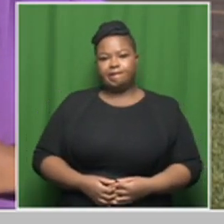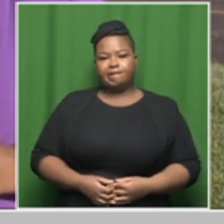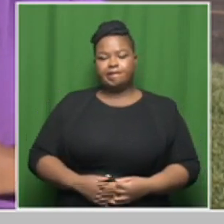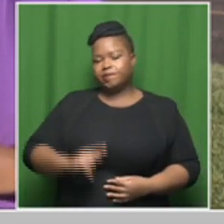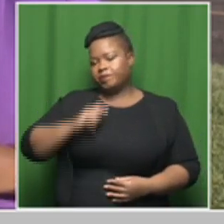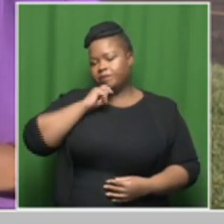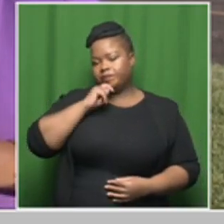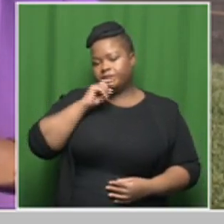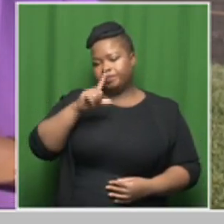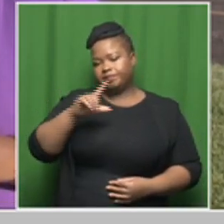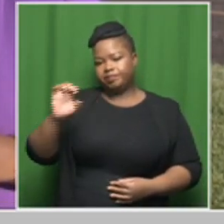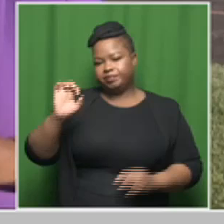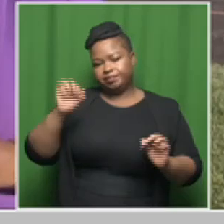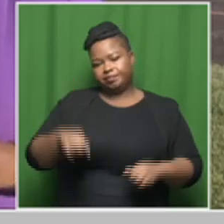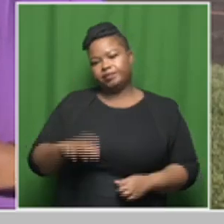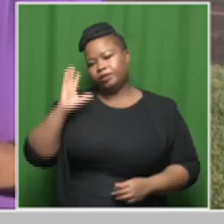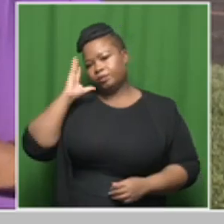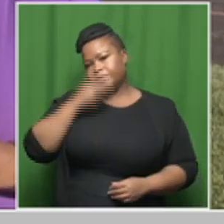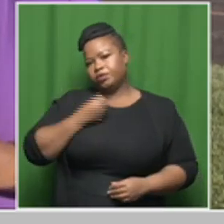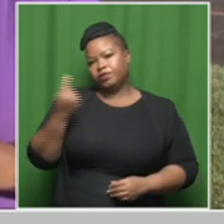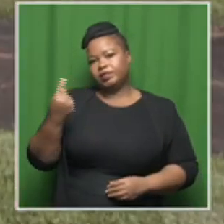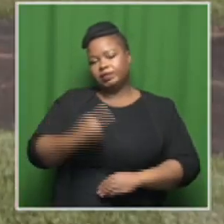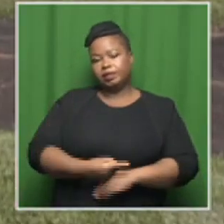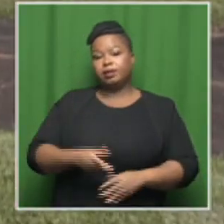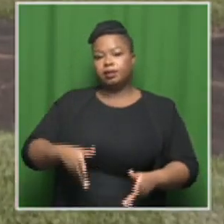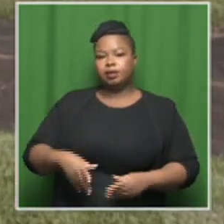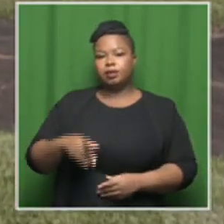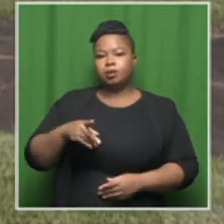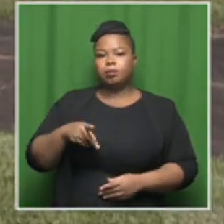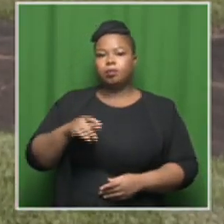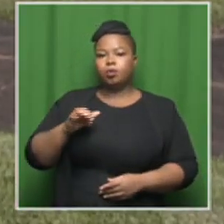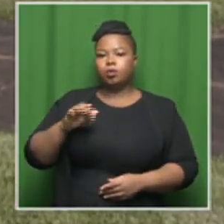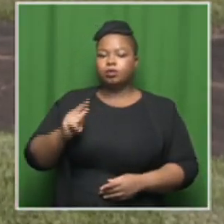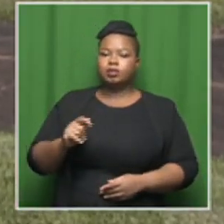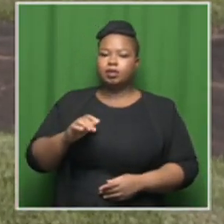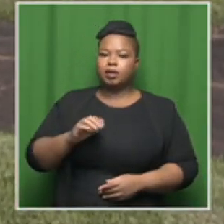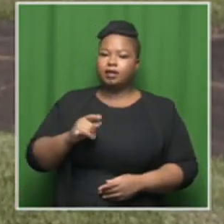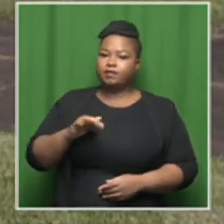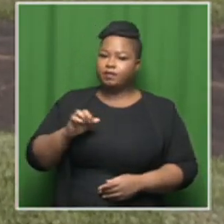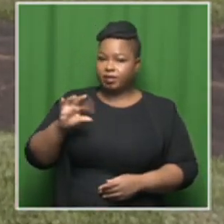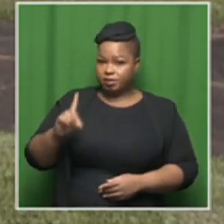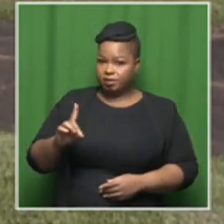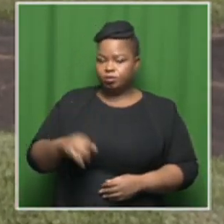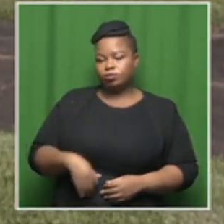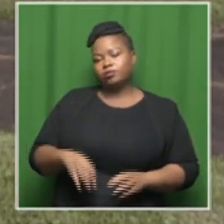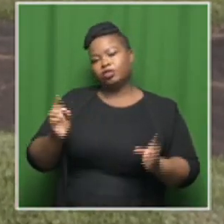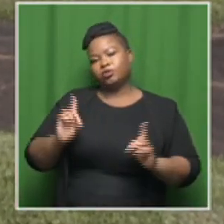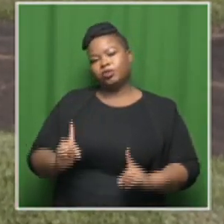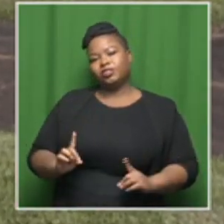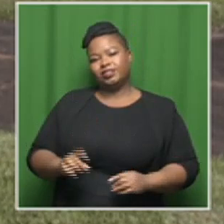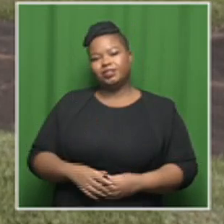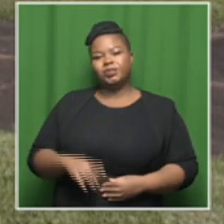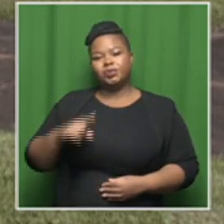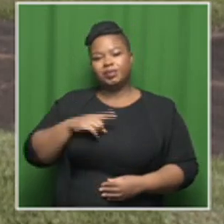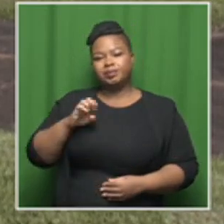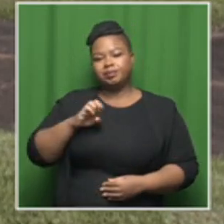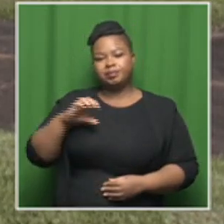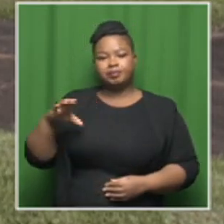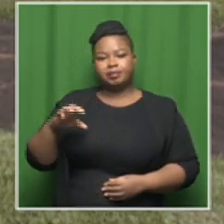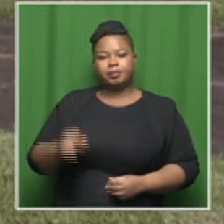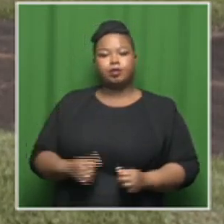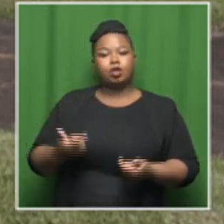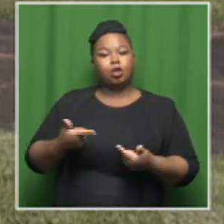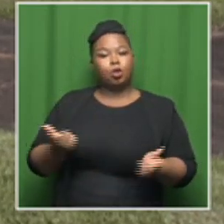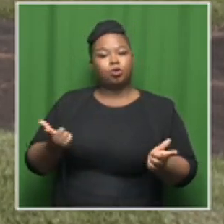Good morning, Leanne. It is a beautiful day in Port Alfred this morning, and a very special one at that. As you mentioned, the Eastern Cape is launching its